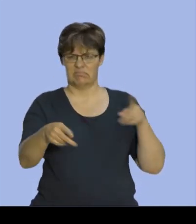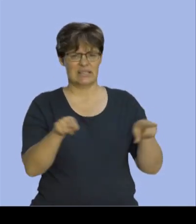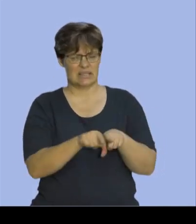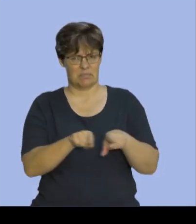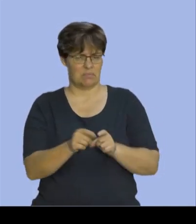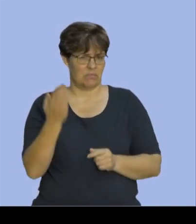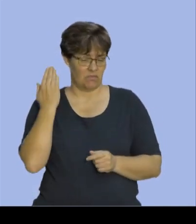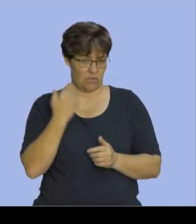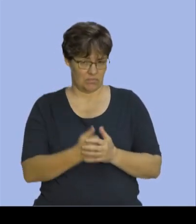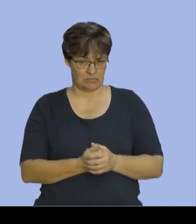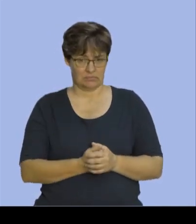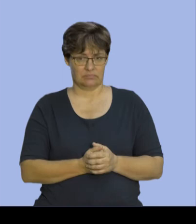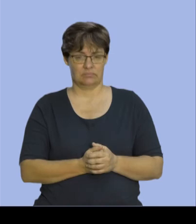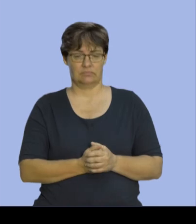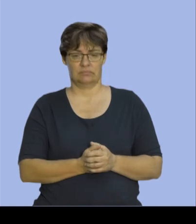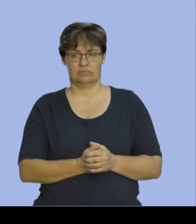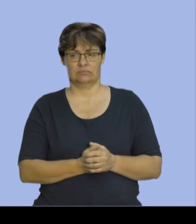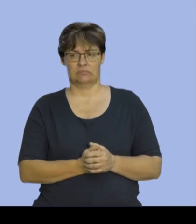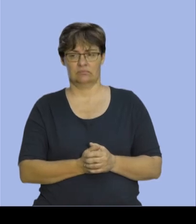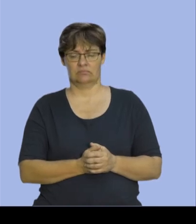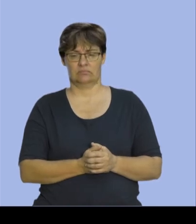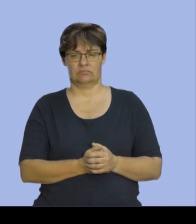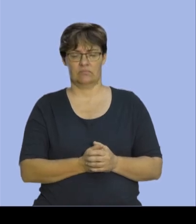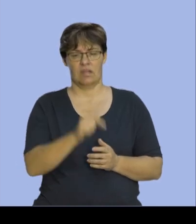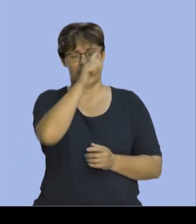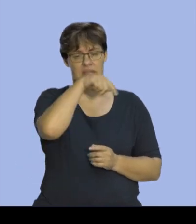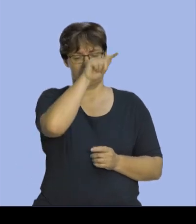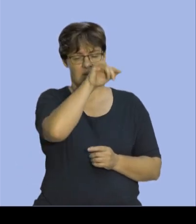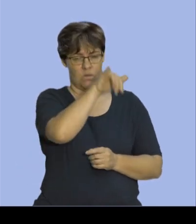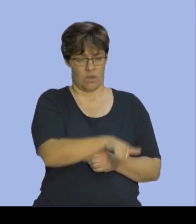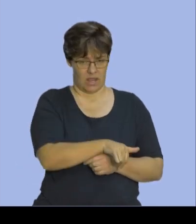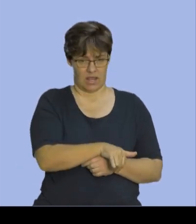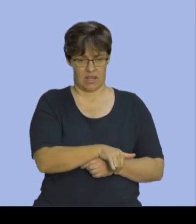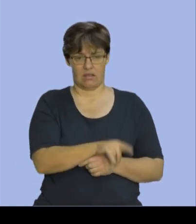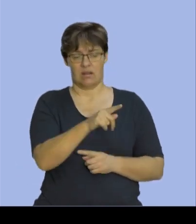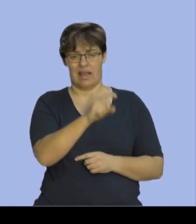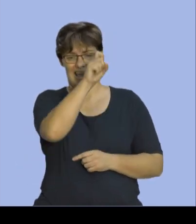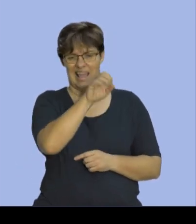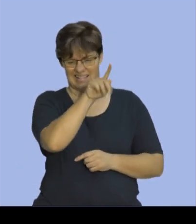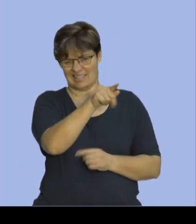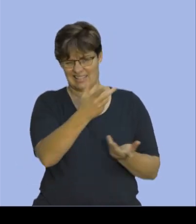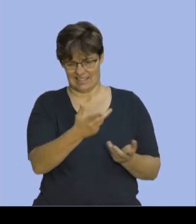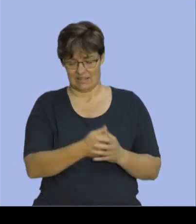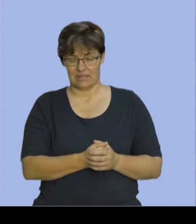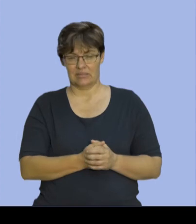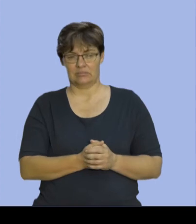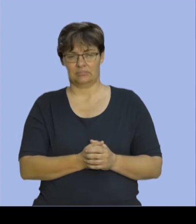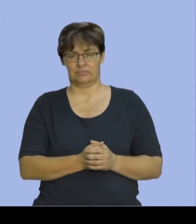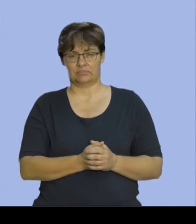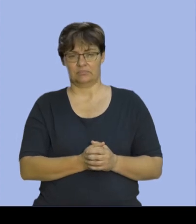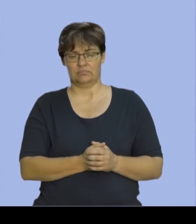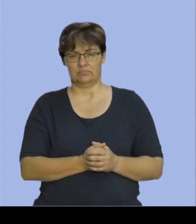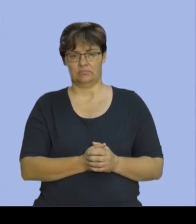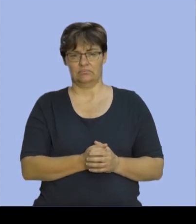using the same thing as what I did with that one, right? So theta and y, theta represents our x in this